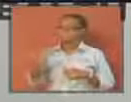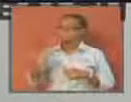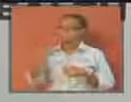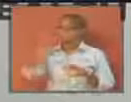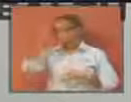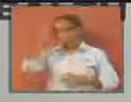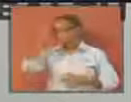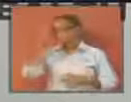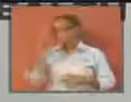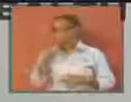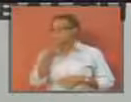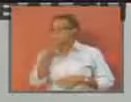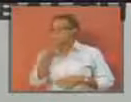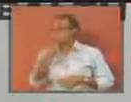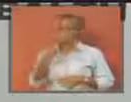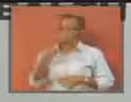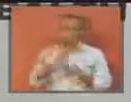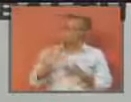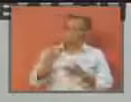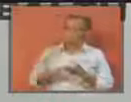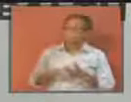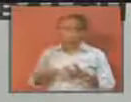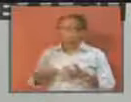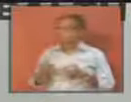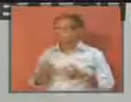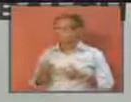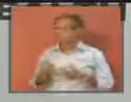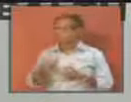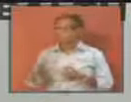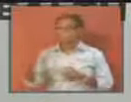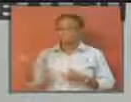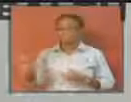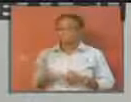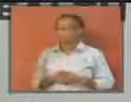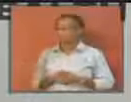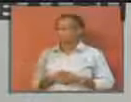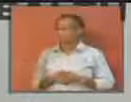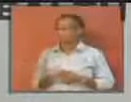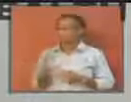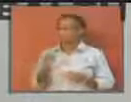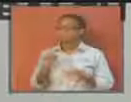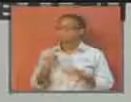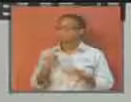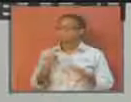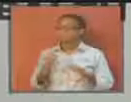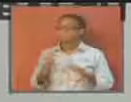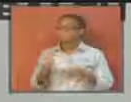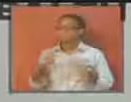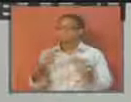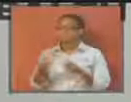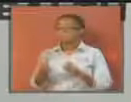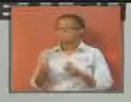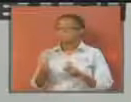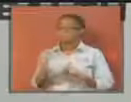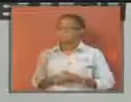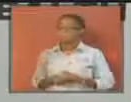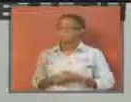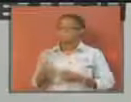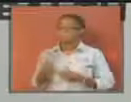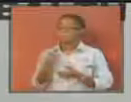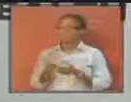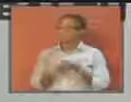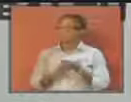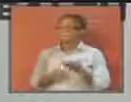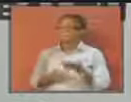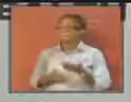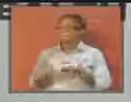an NCD, and there are specific locations that this will be facilitated. Please look at the websites